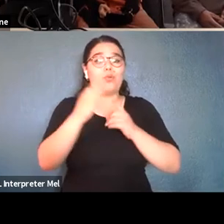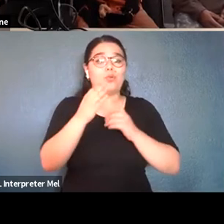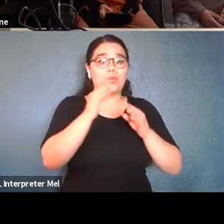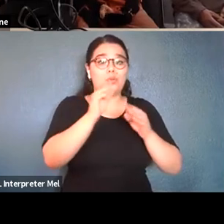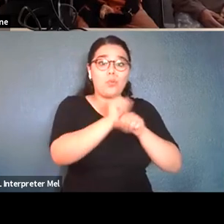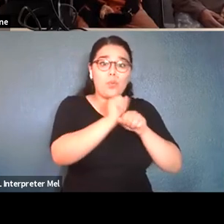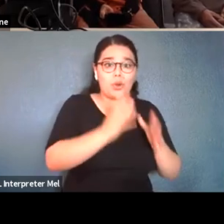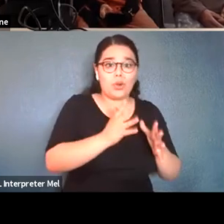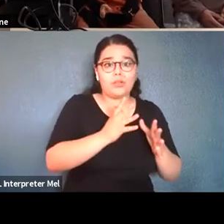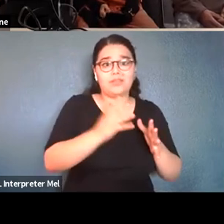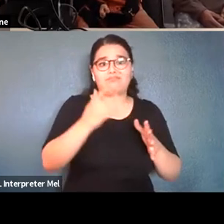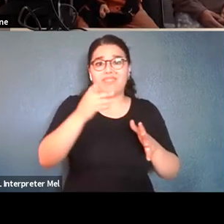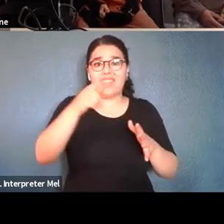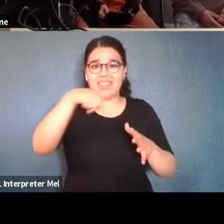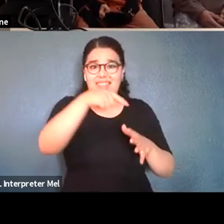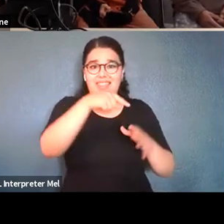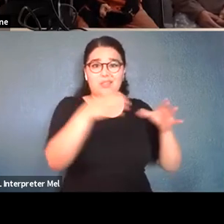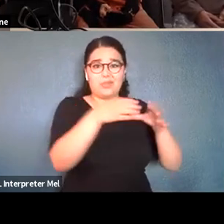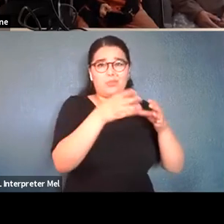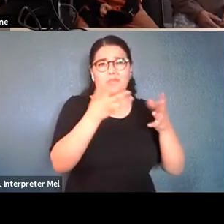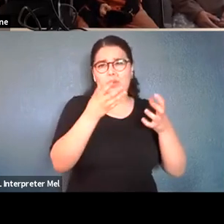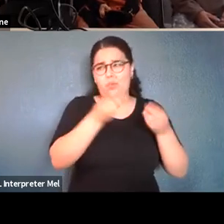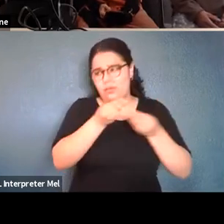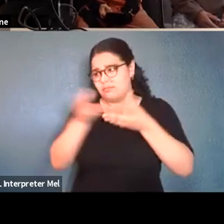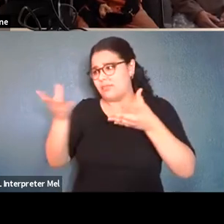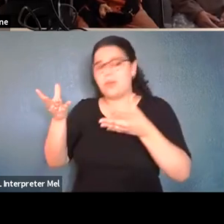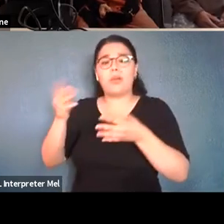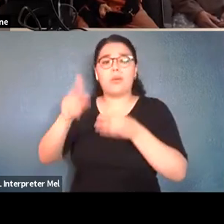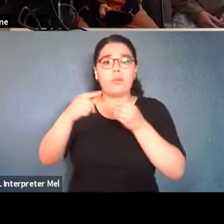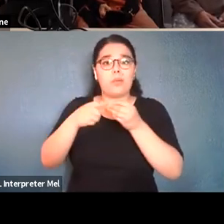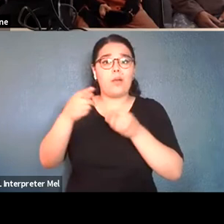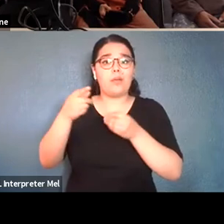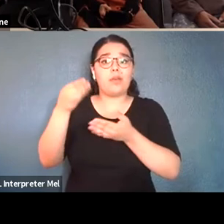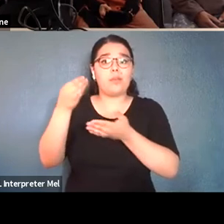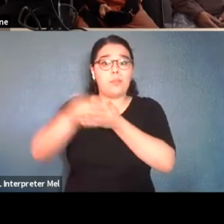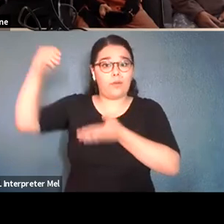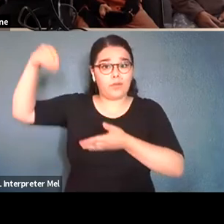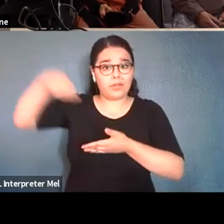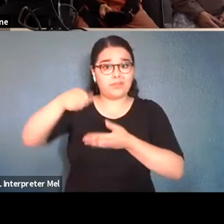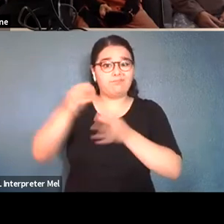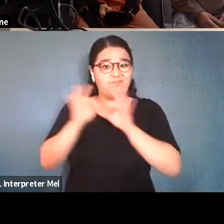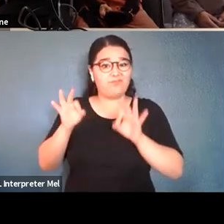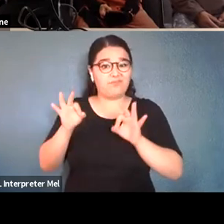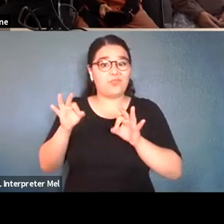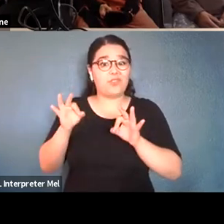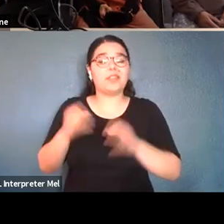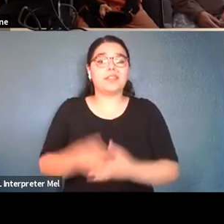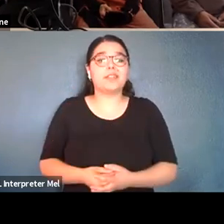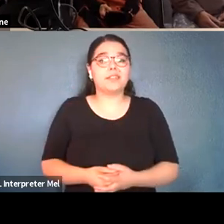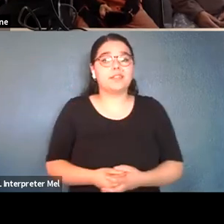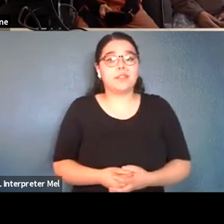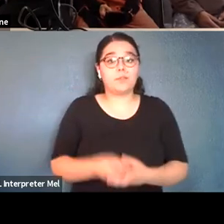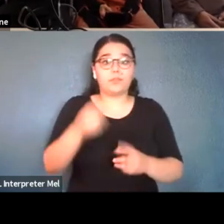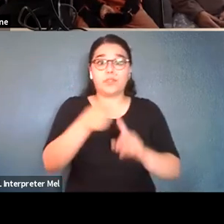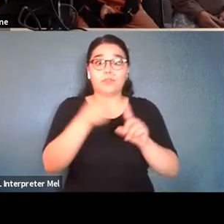POBRE, have shared the medicine of poverty scholarship. The notion of poverty scholarship was born in the calles, prisons,